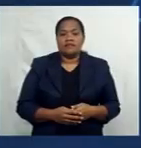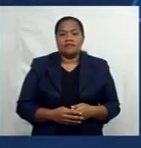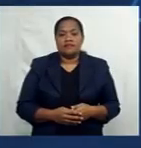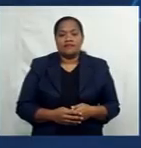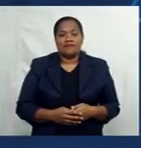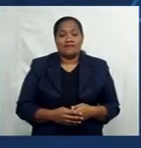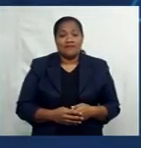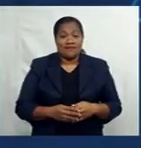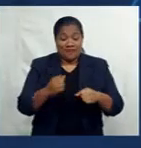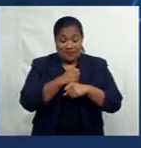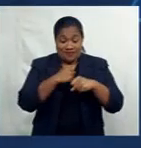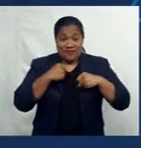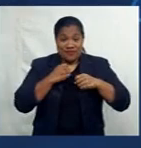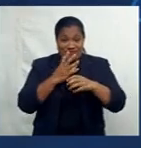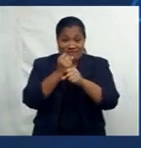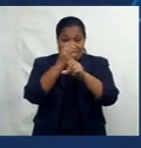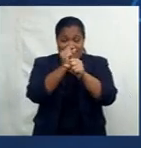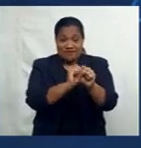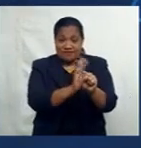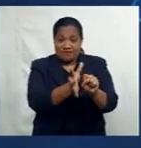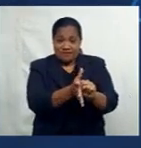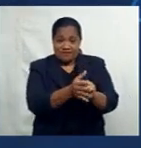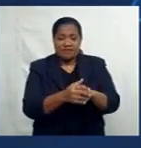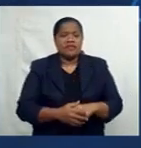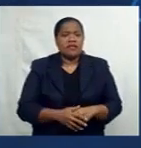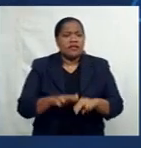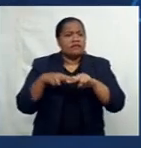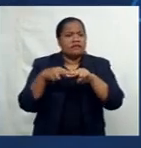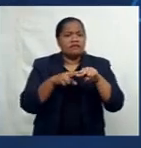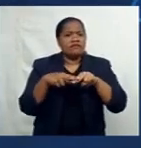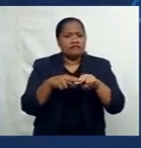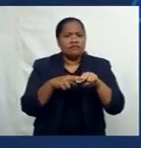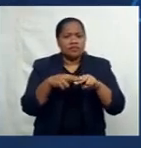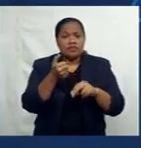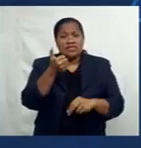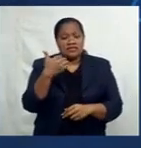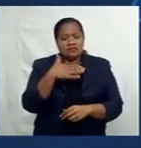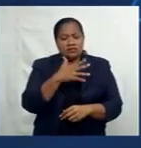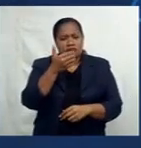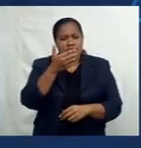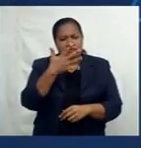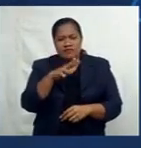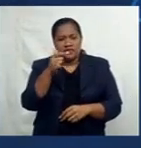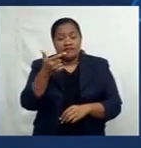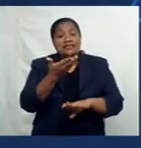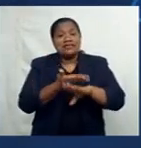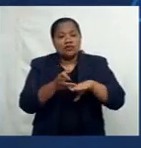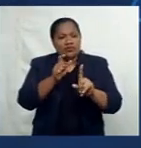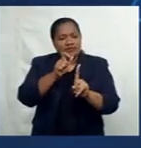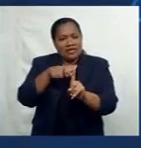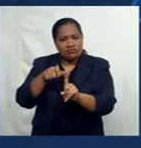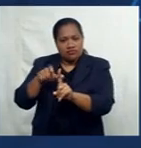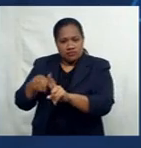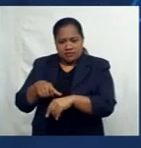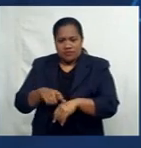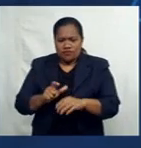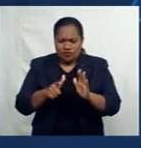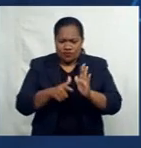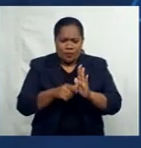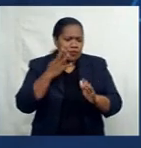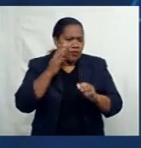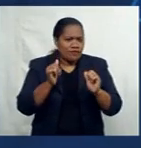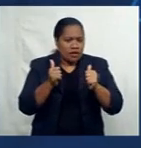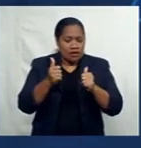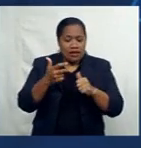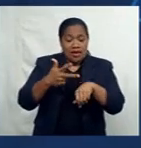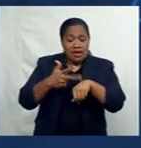To our latest COVID-19 update for today, Fiji recorded 657 new infections for the period ending 8 a.m.